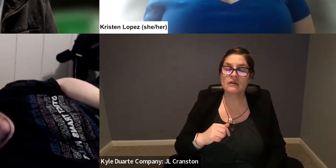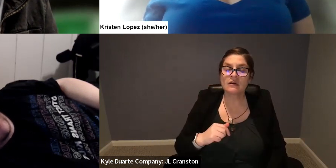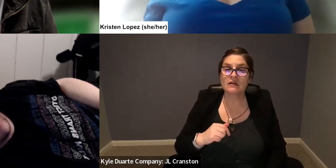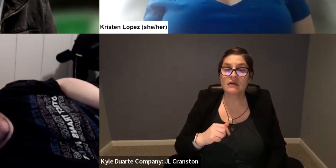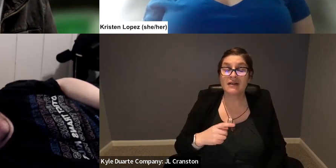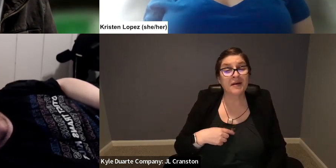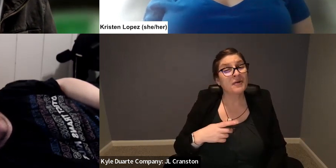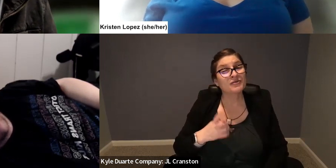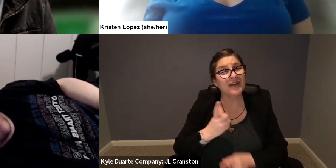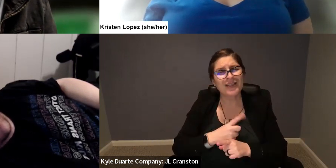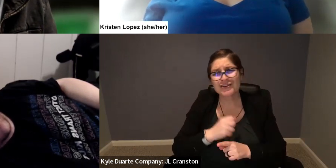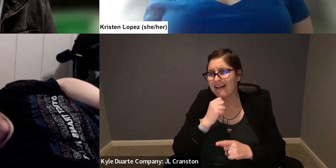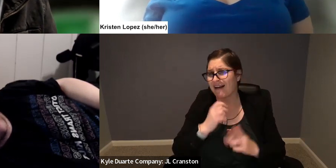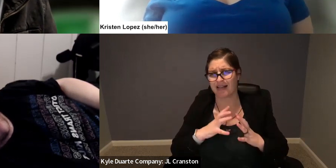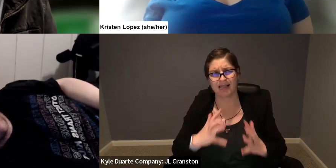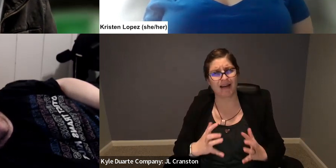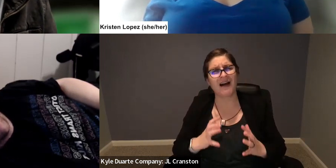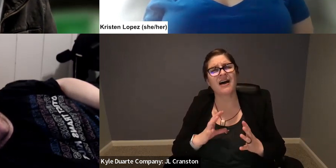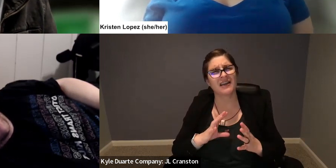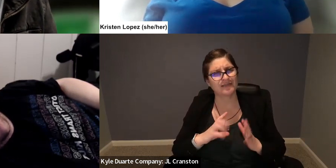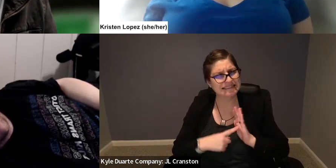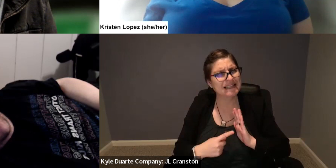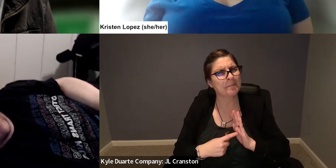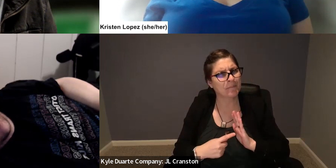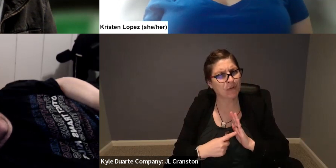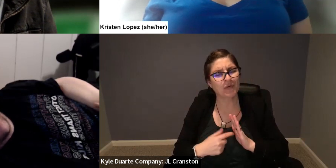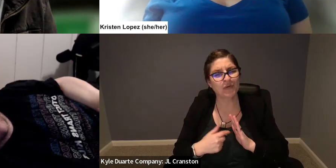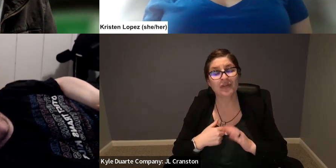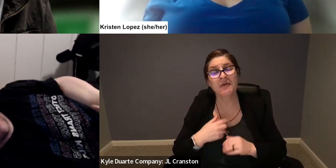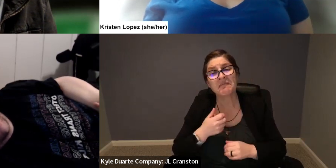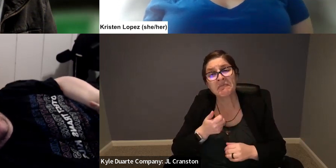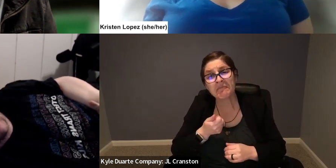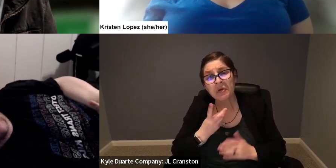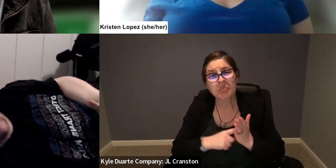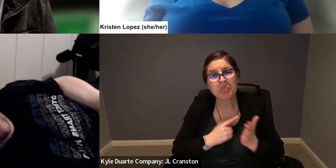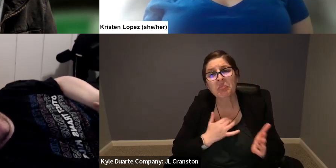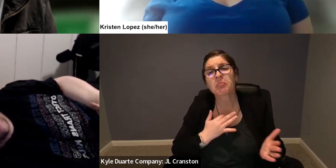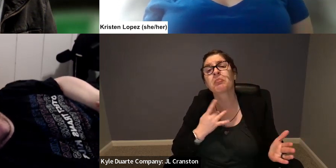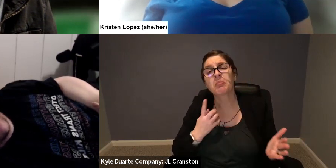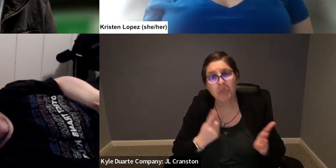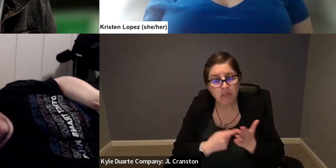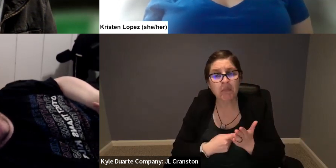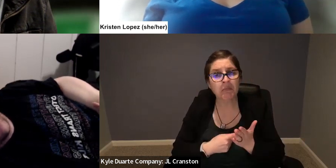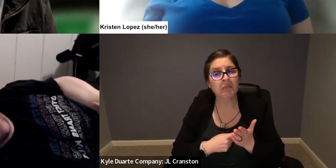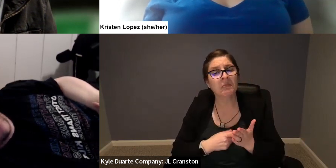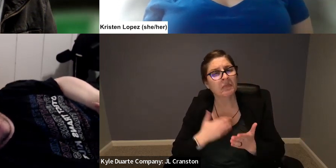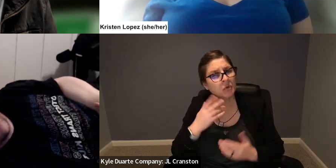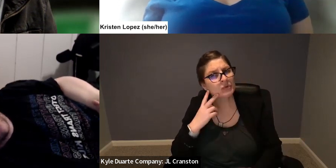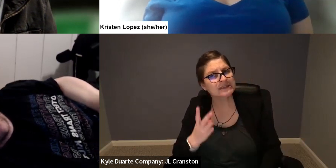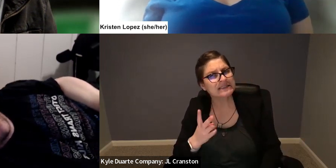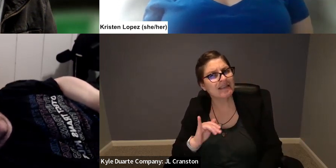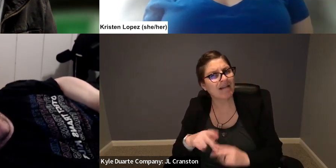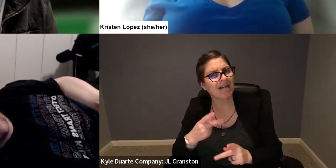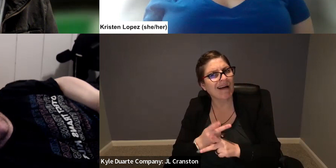sadly, that I'm seeing, except for occasionally, every once in a great while,